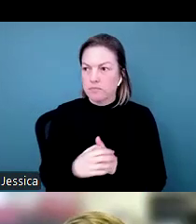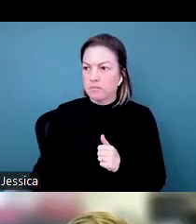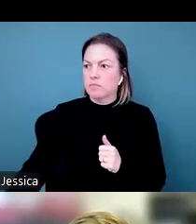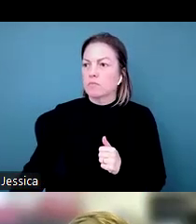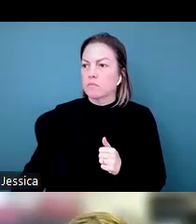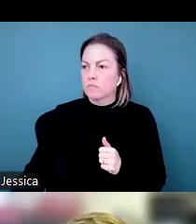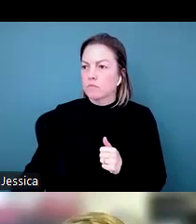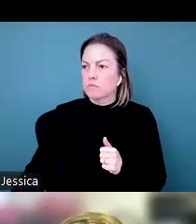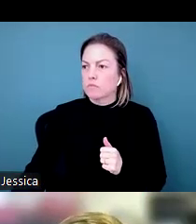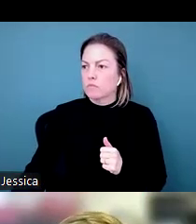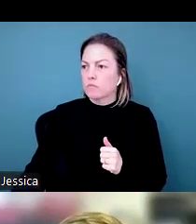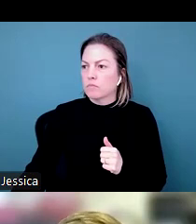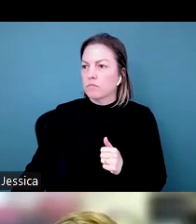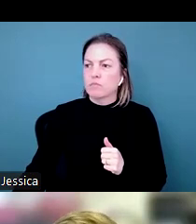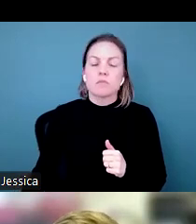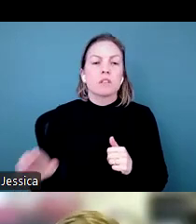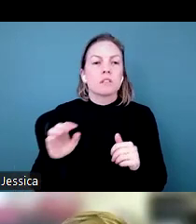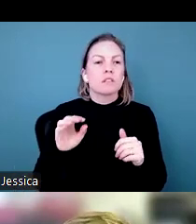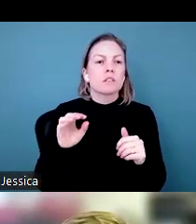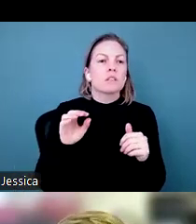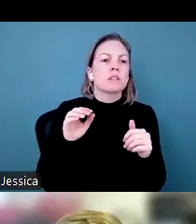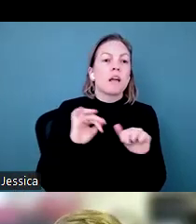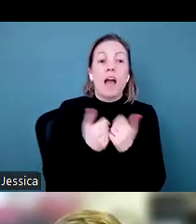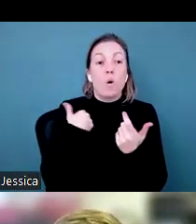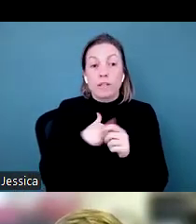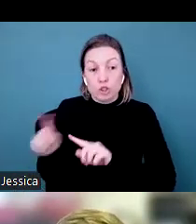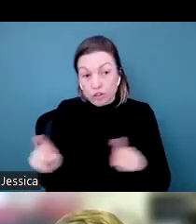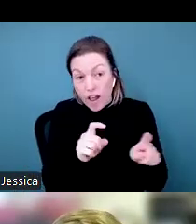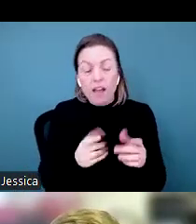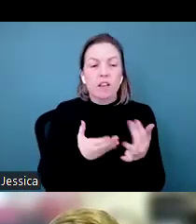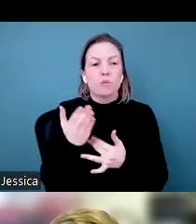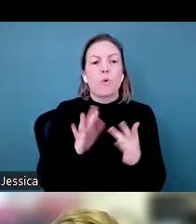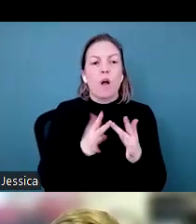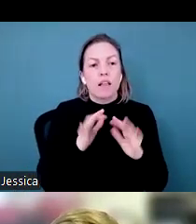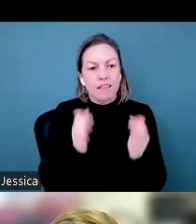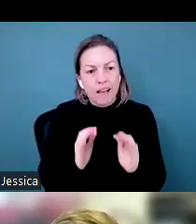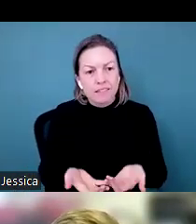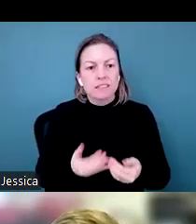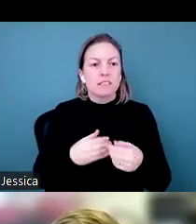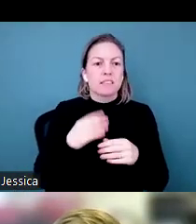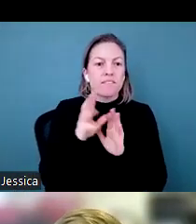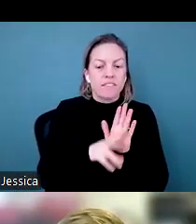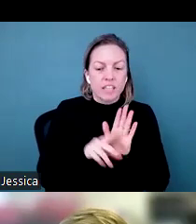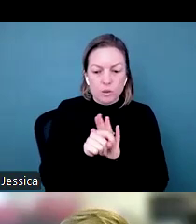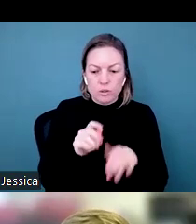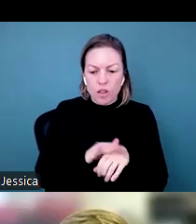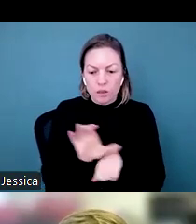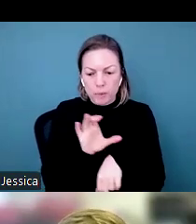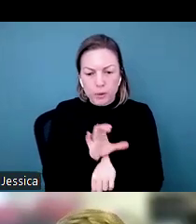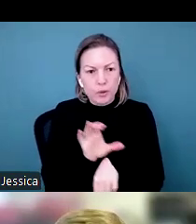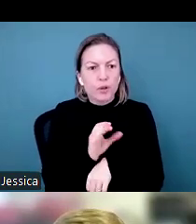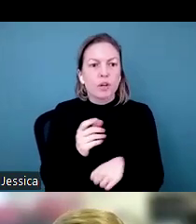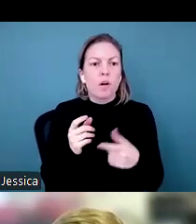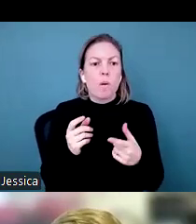The format that was preferred by the people we surveyed was primarily online classes and online videos on the computer, and they wanted it presented